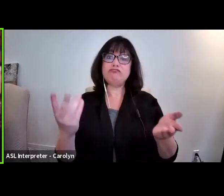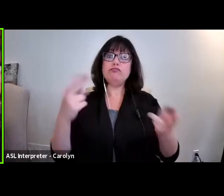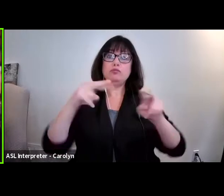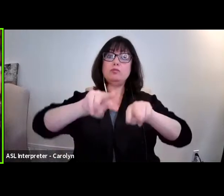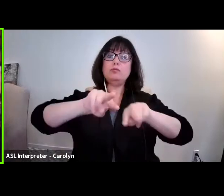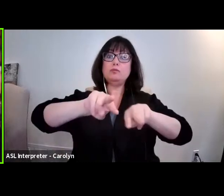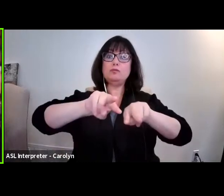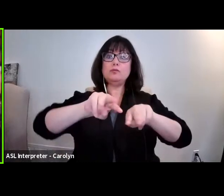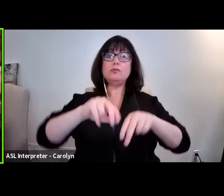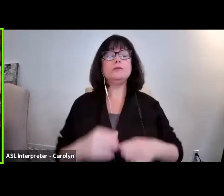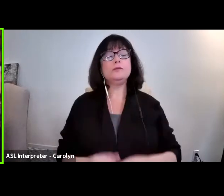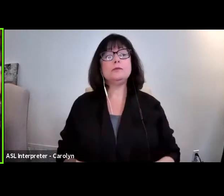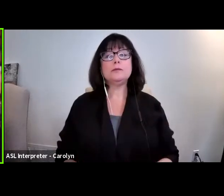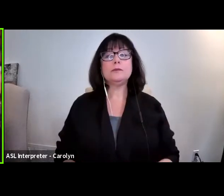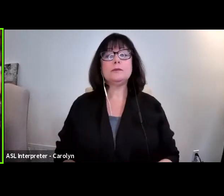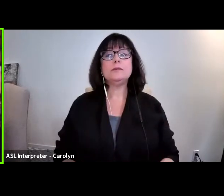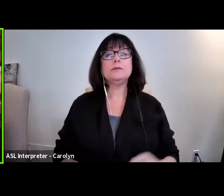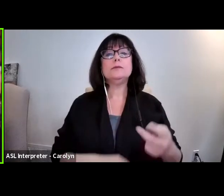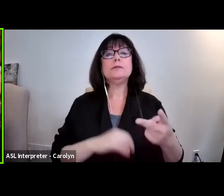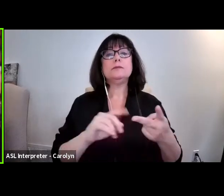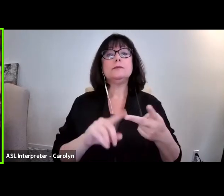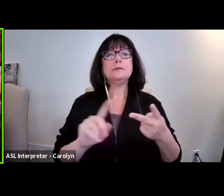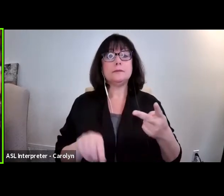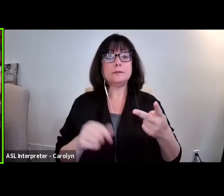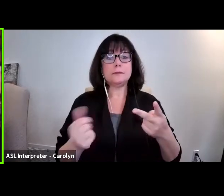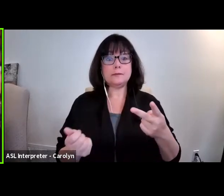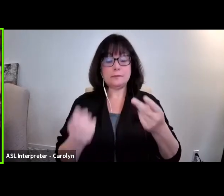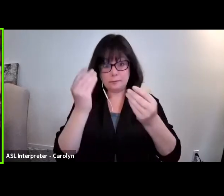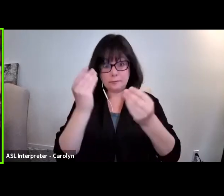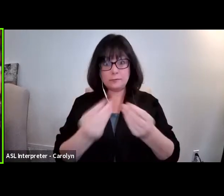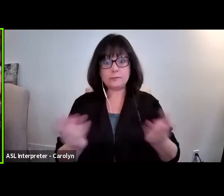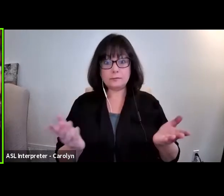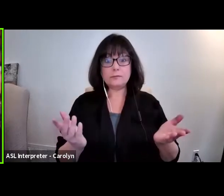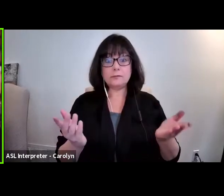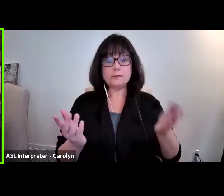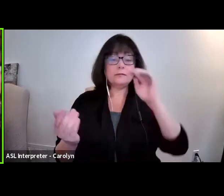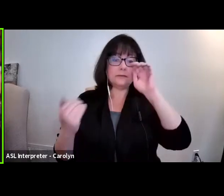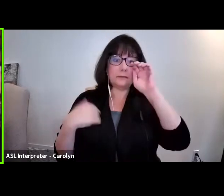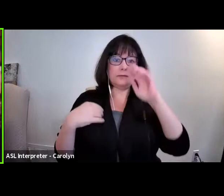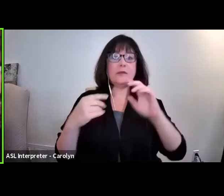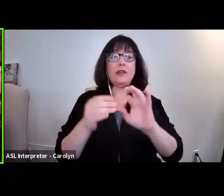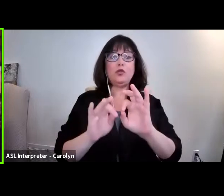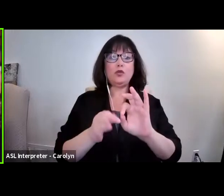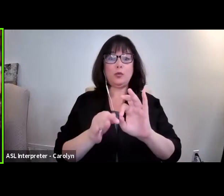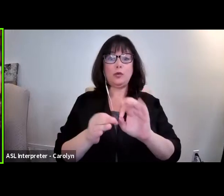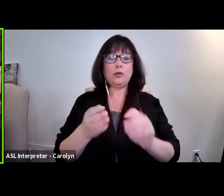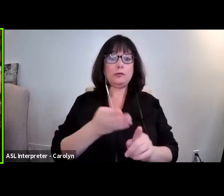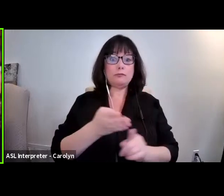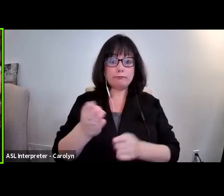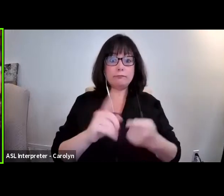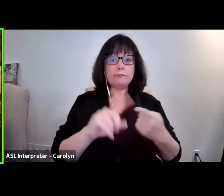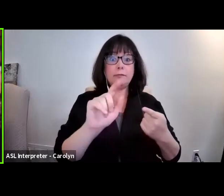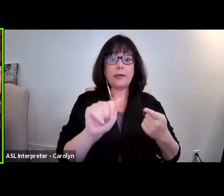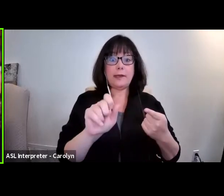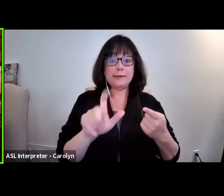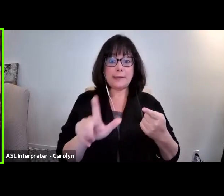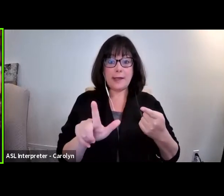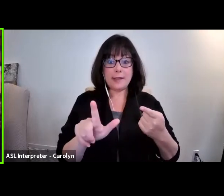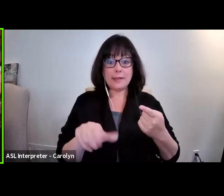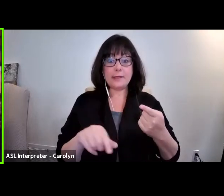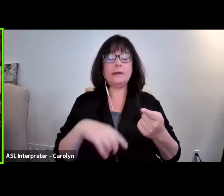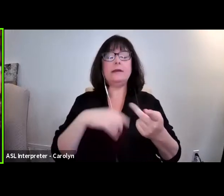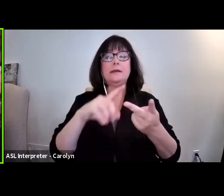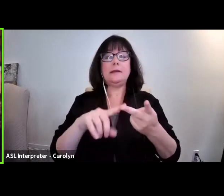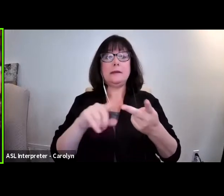I'd also like to note that we will have ASL interpretation, French interpretation, and closed captioning to support